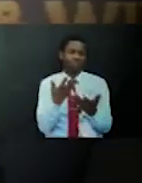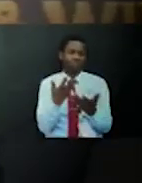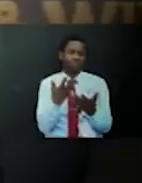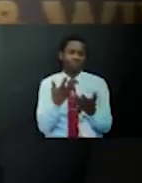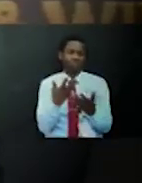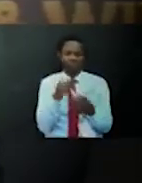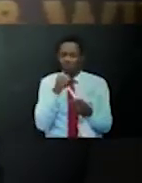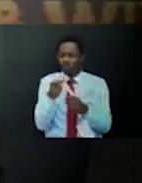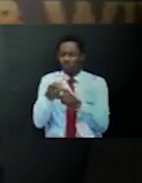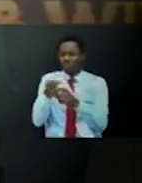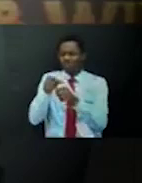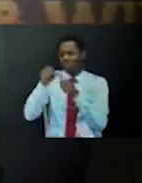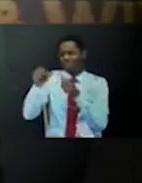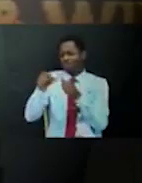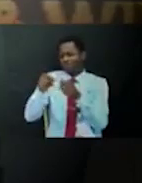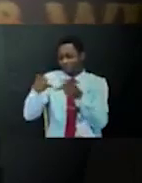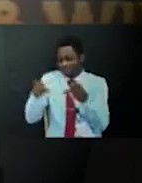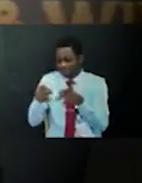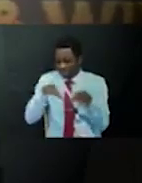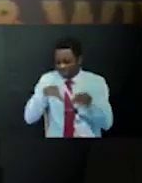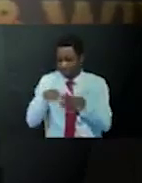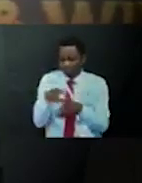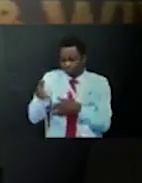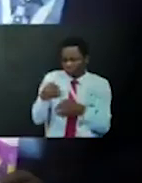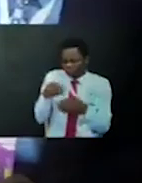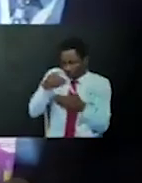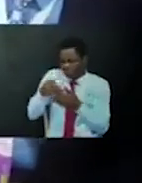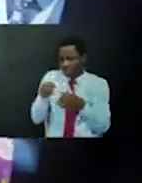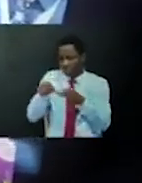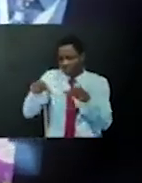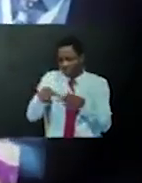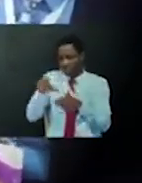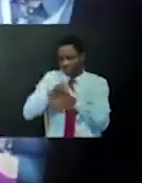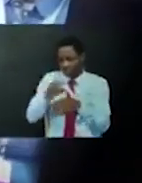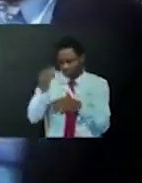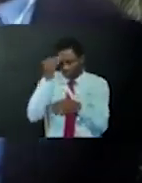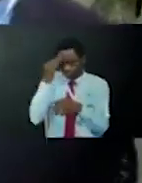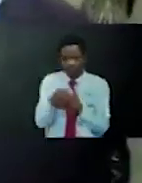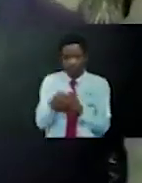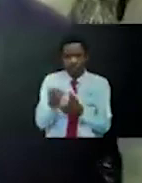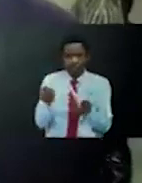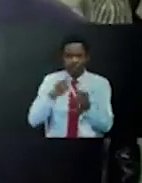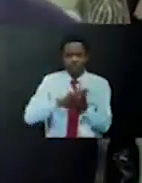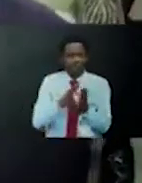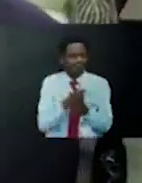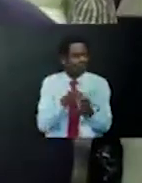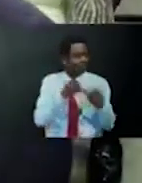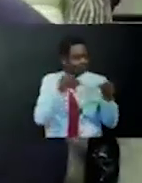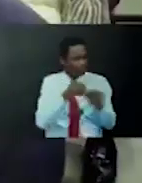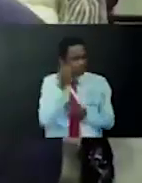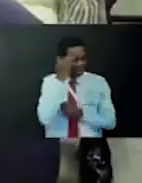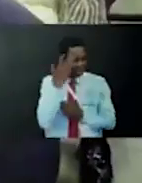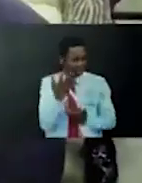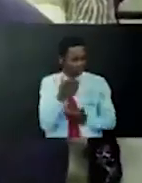action is. I wasn't. Not at all from where the action was. But when I became an area head, I realized